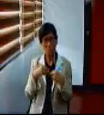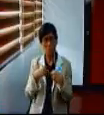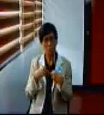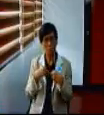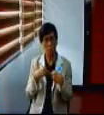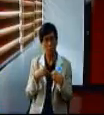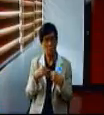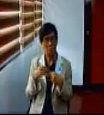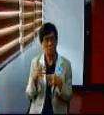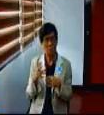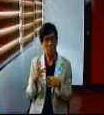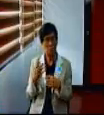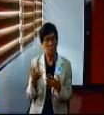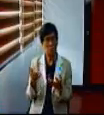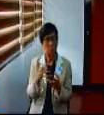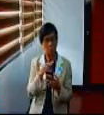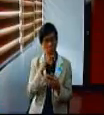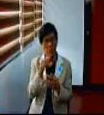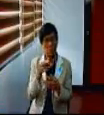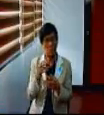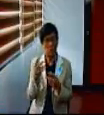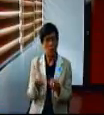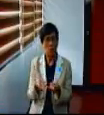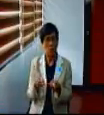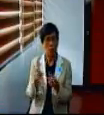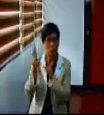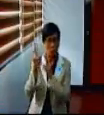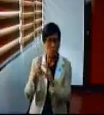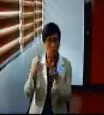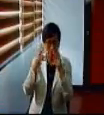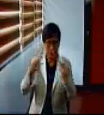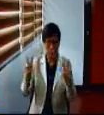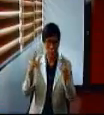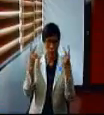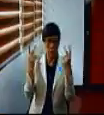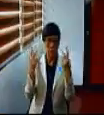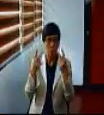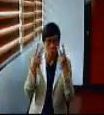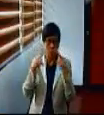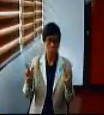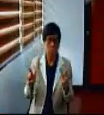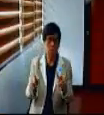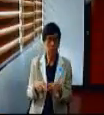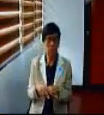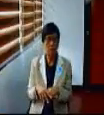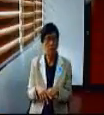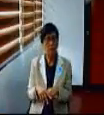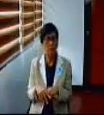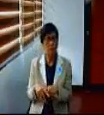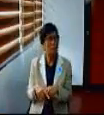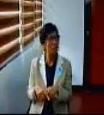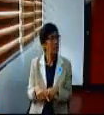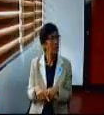is not to violate human rights, but actually to increase the welfare. So we understand that this is not